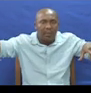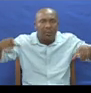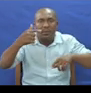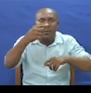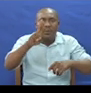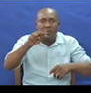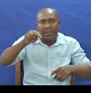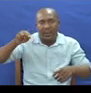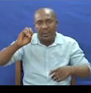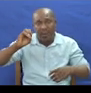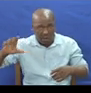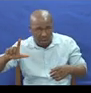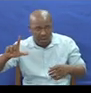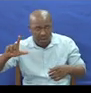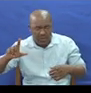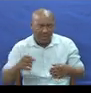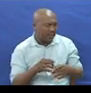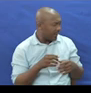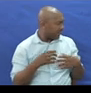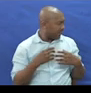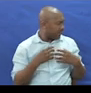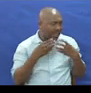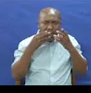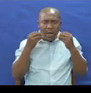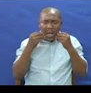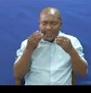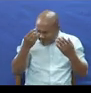The rat went through the